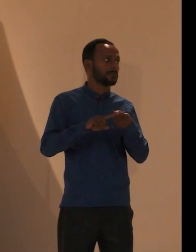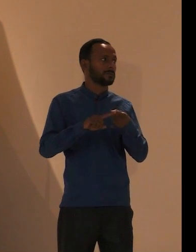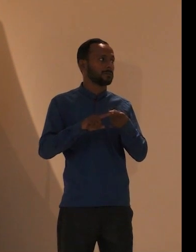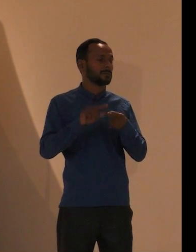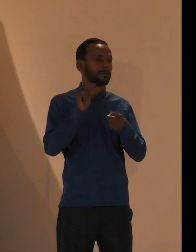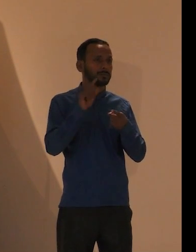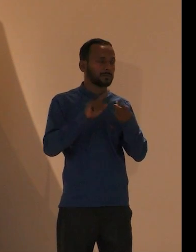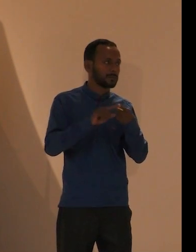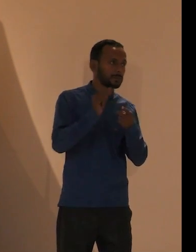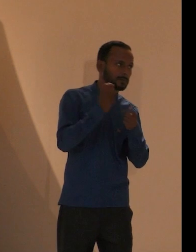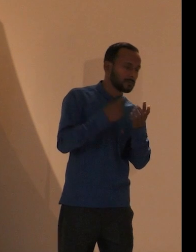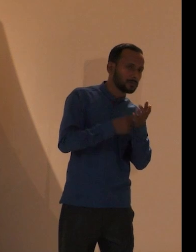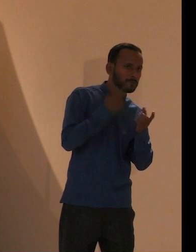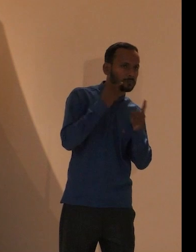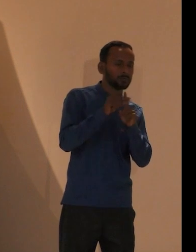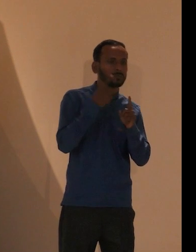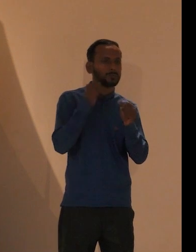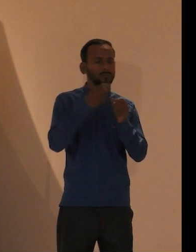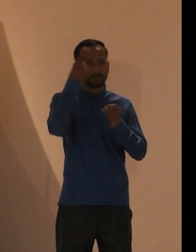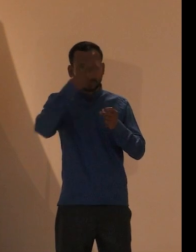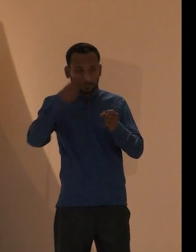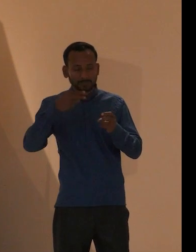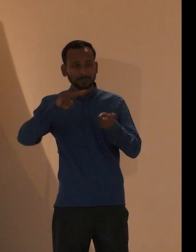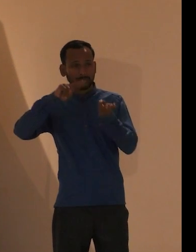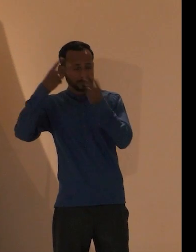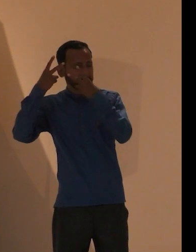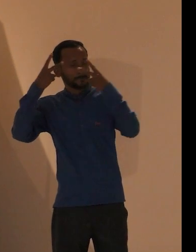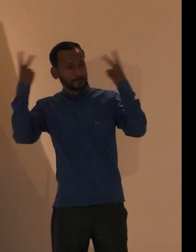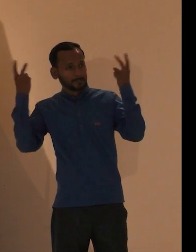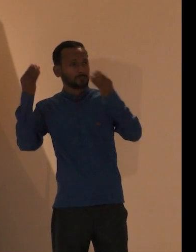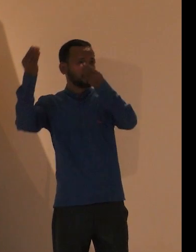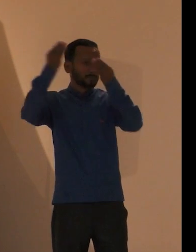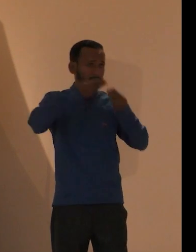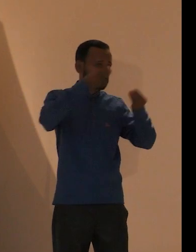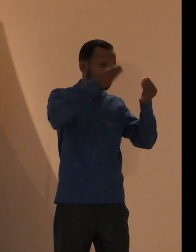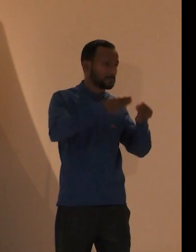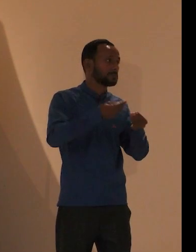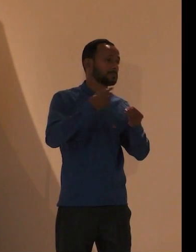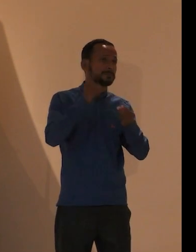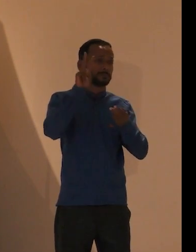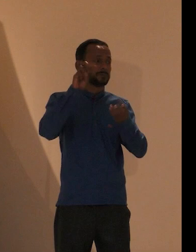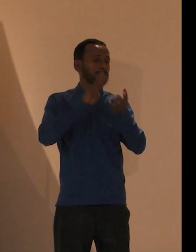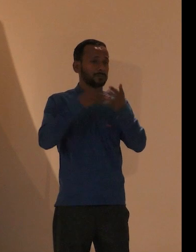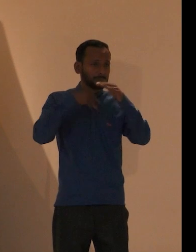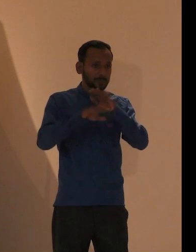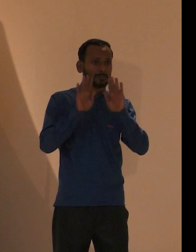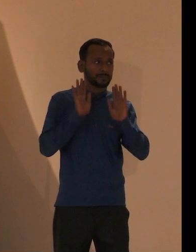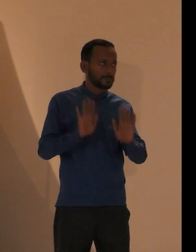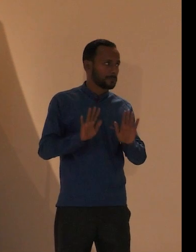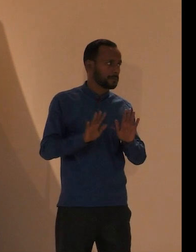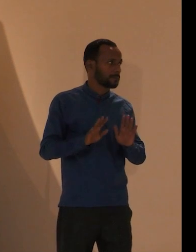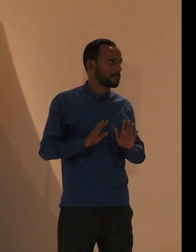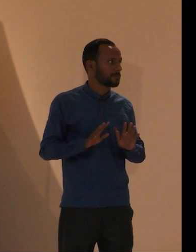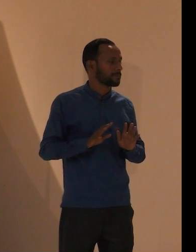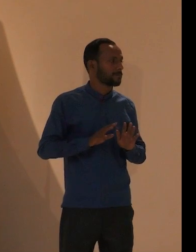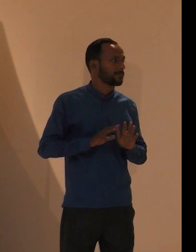to about 1850s, all prior to the coming of the camera. And if you look at